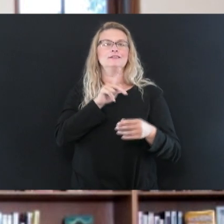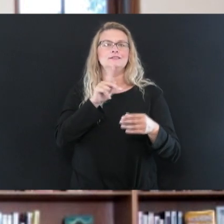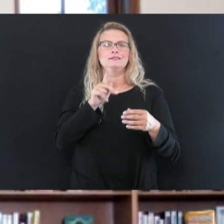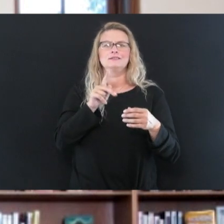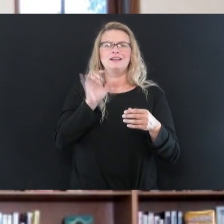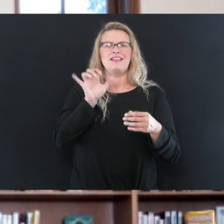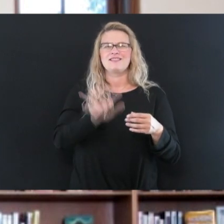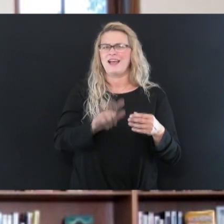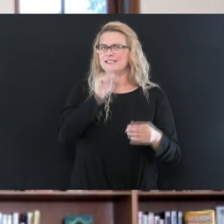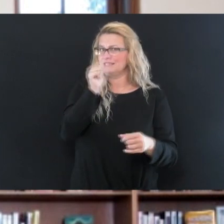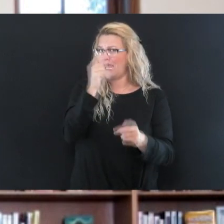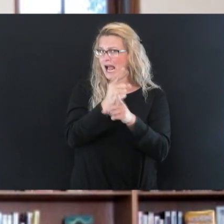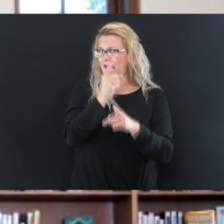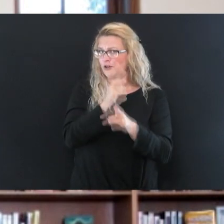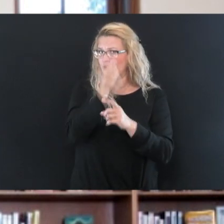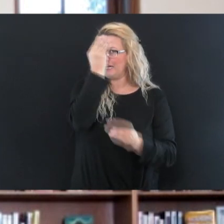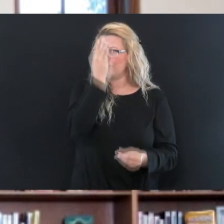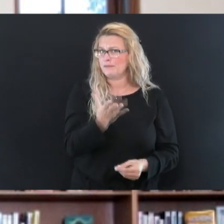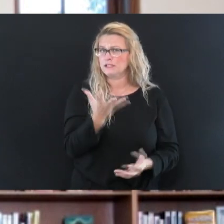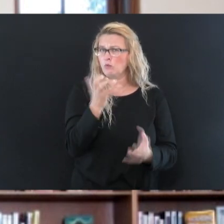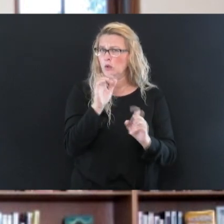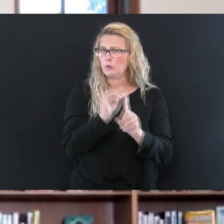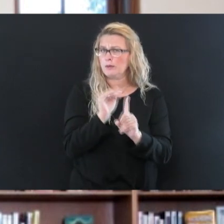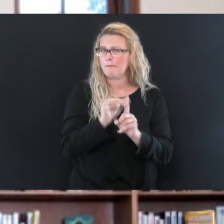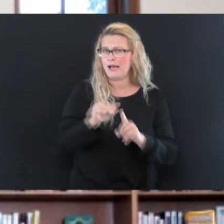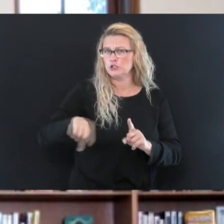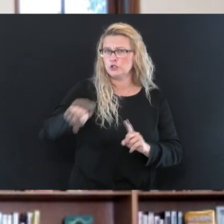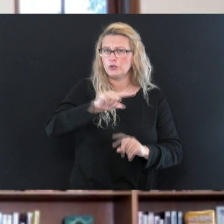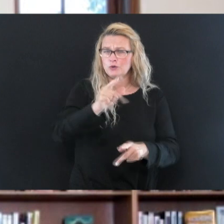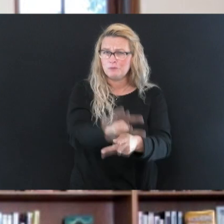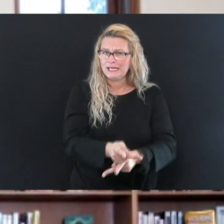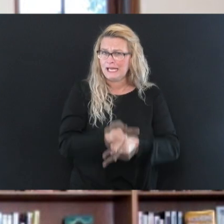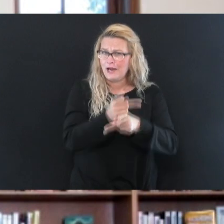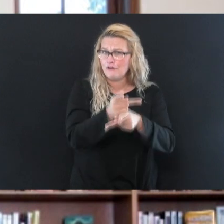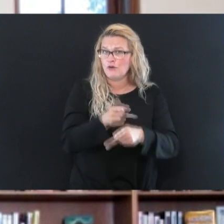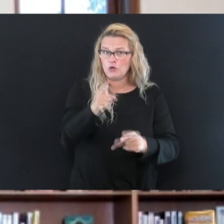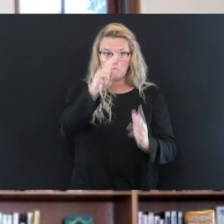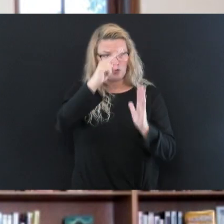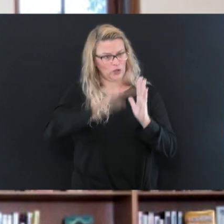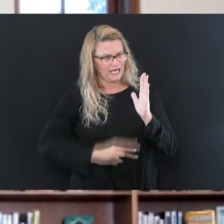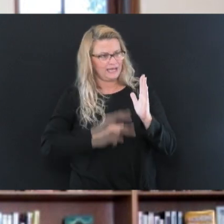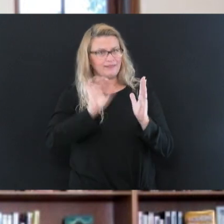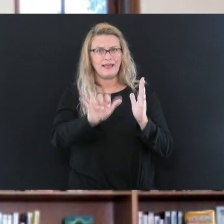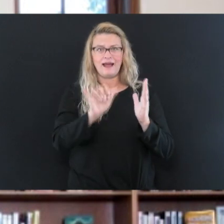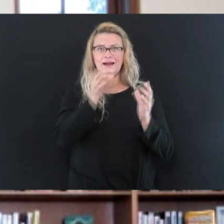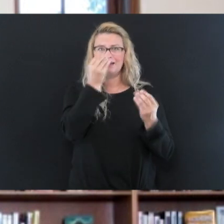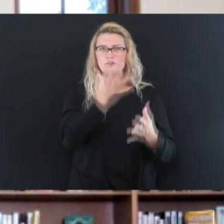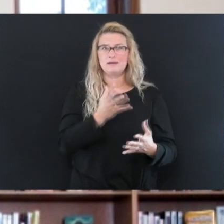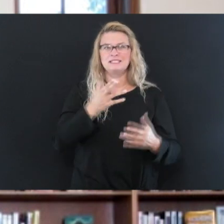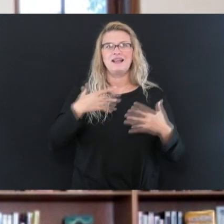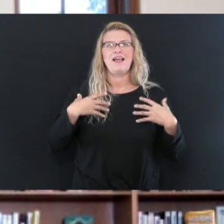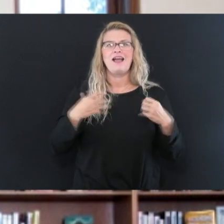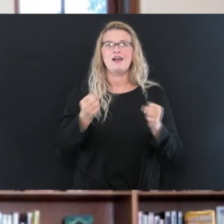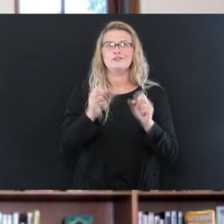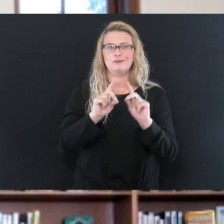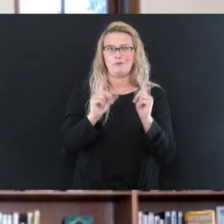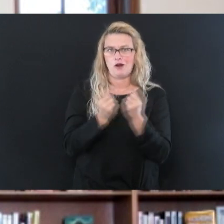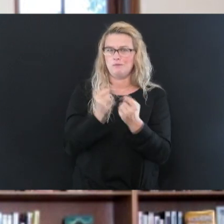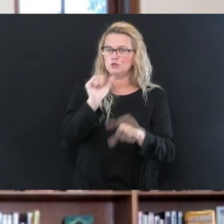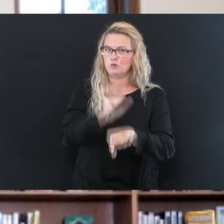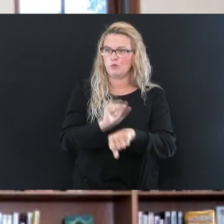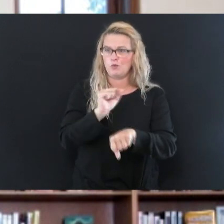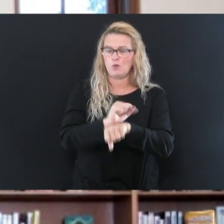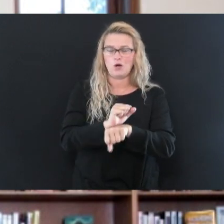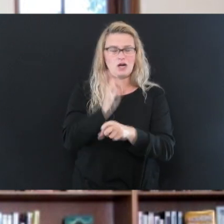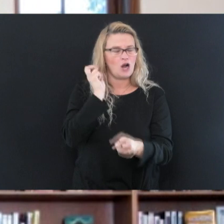not accurate data, and I want to remind people to be cautious when they're reading this information. Our health departments work very hard, 7